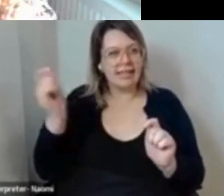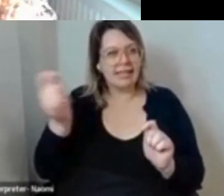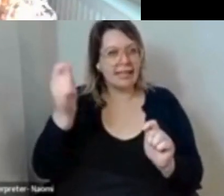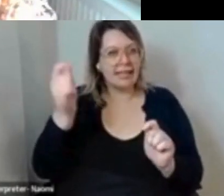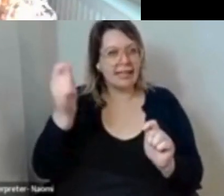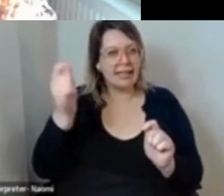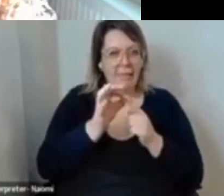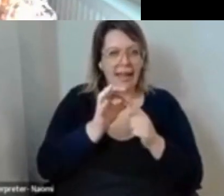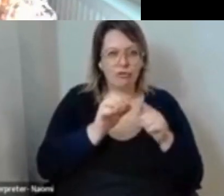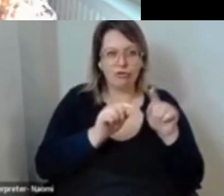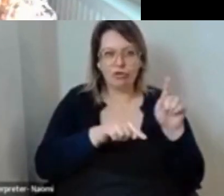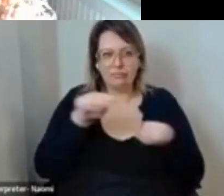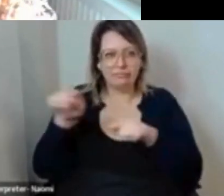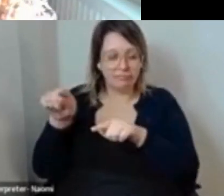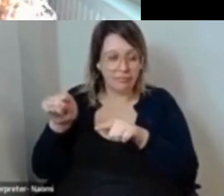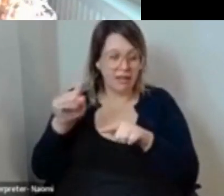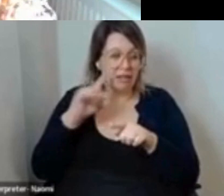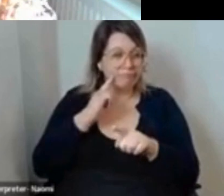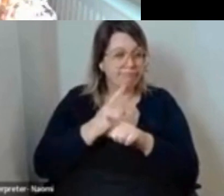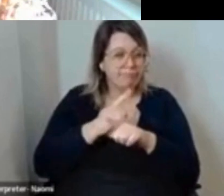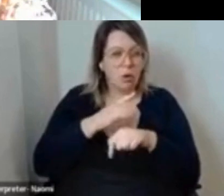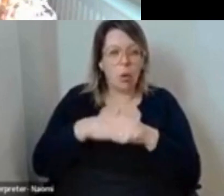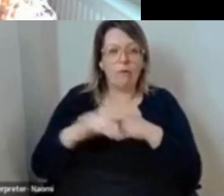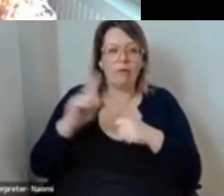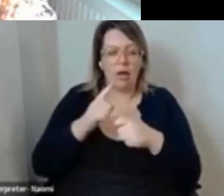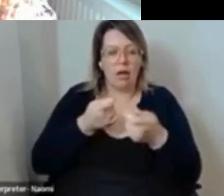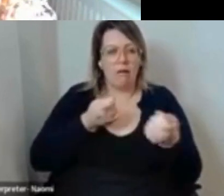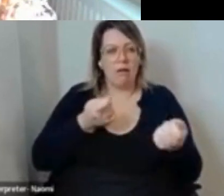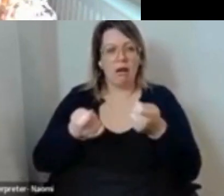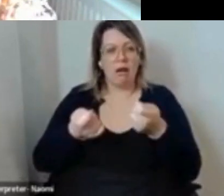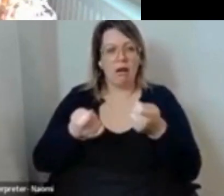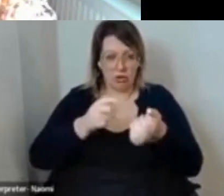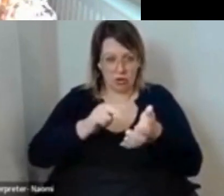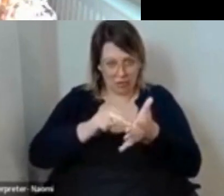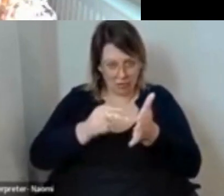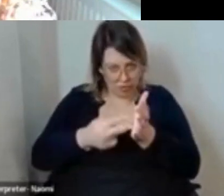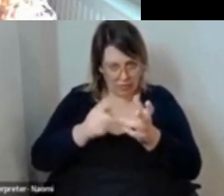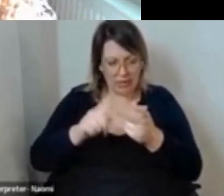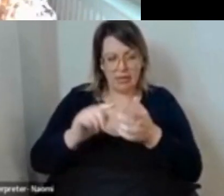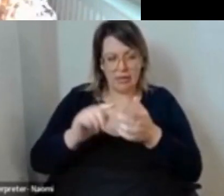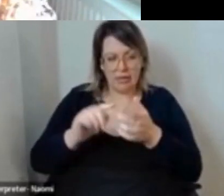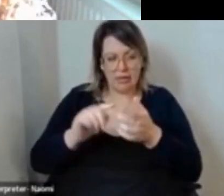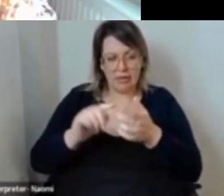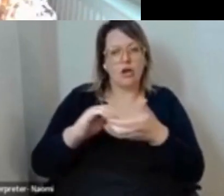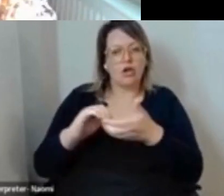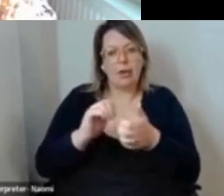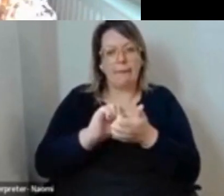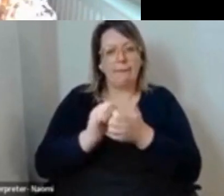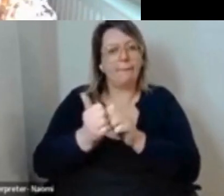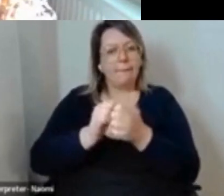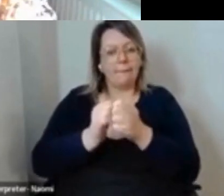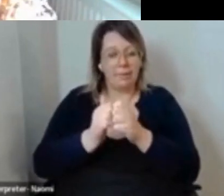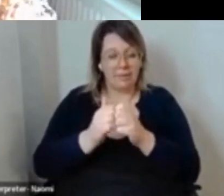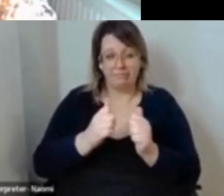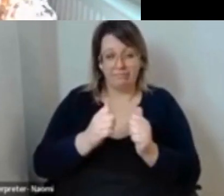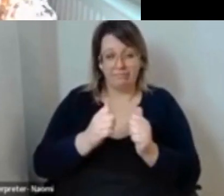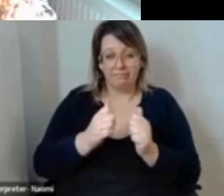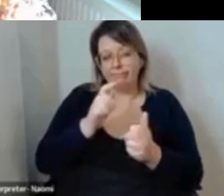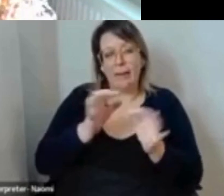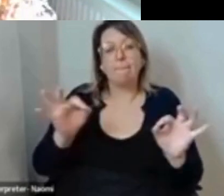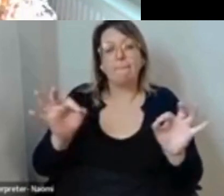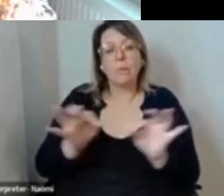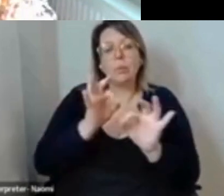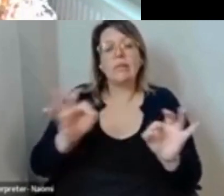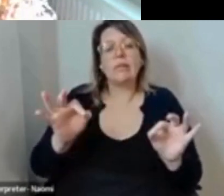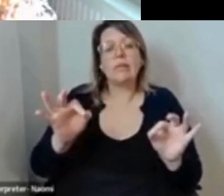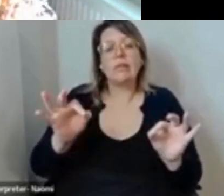particularly focusing on the governance arrangements and the partnerships. As you very well know, a music hub really has partnership